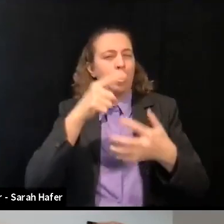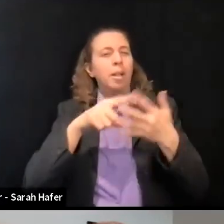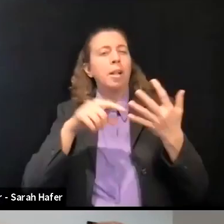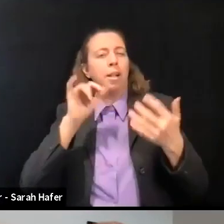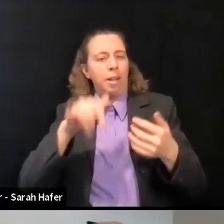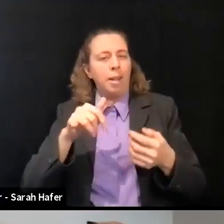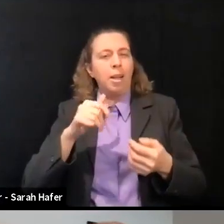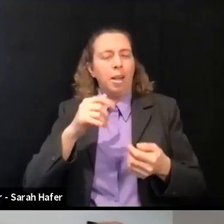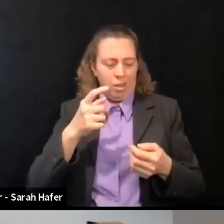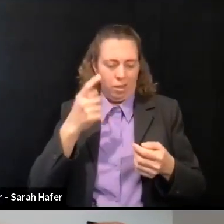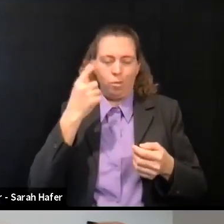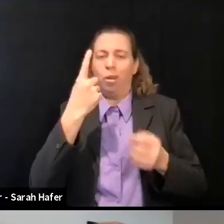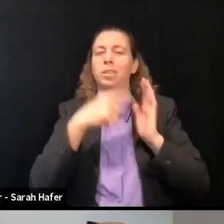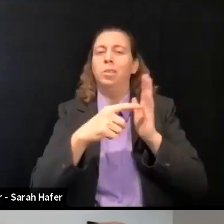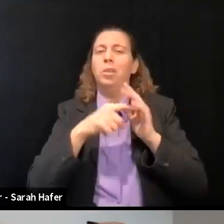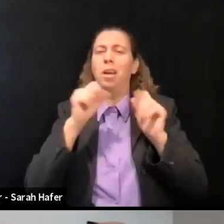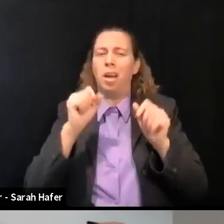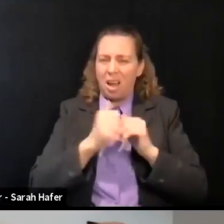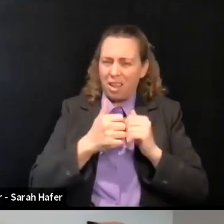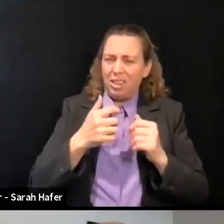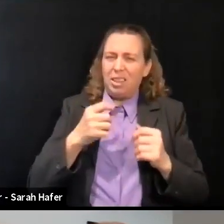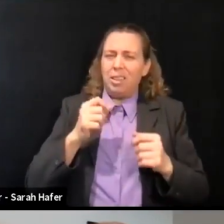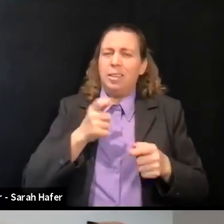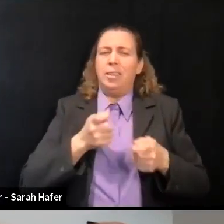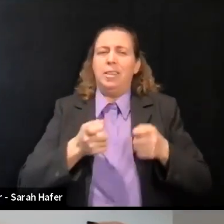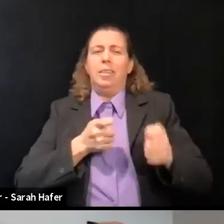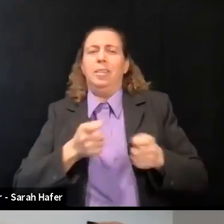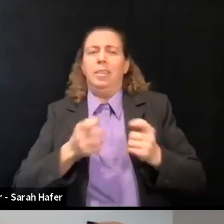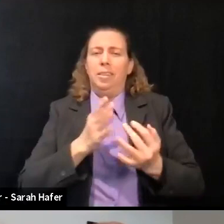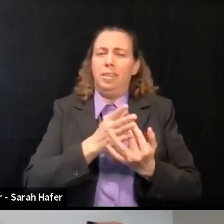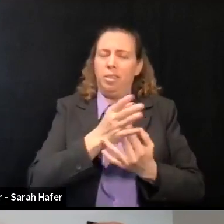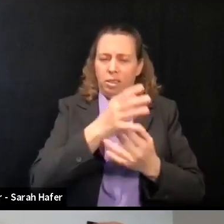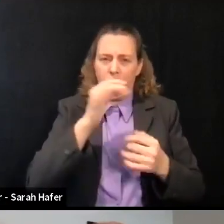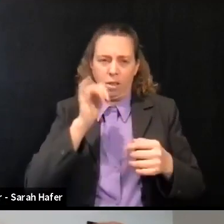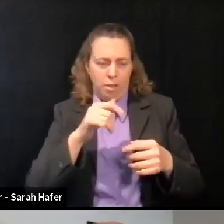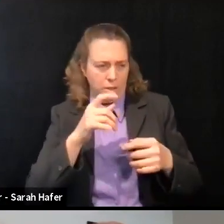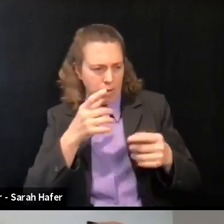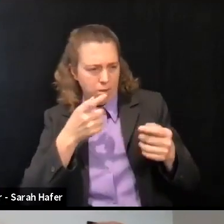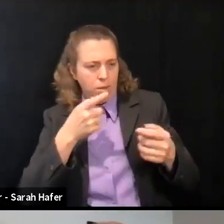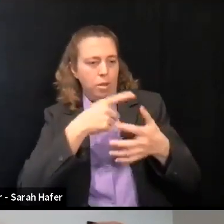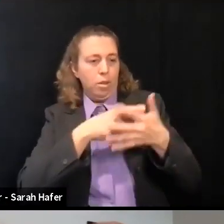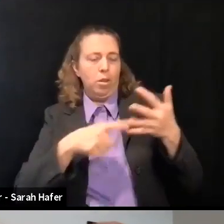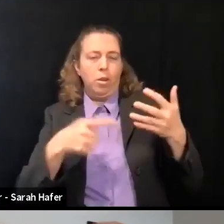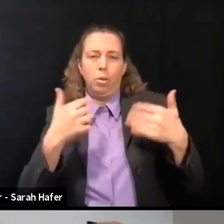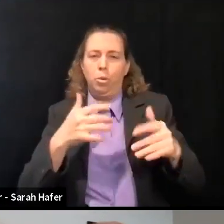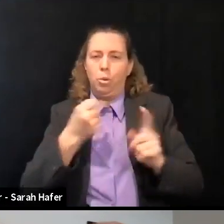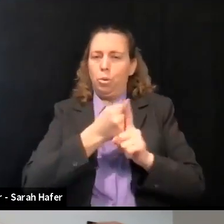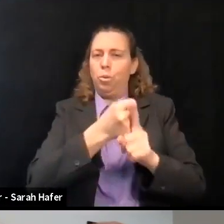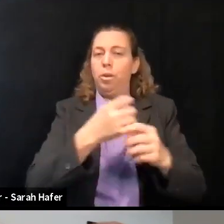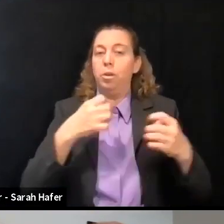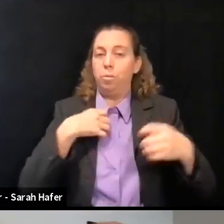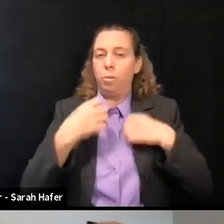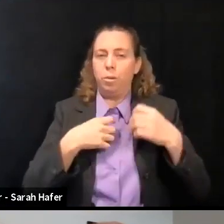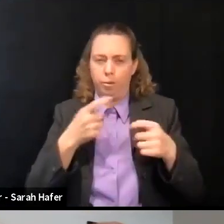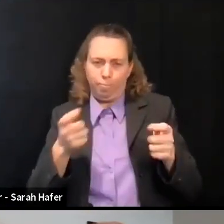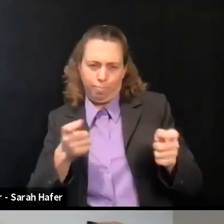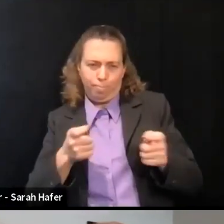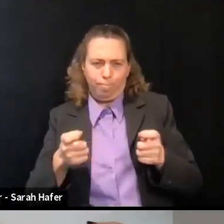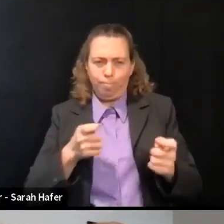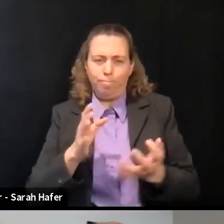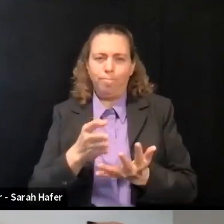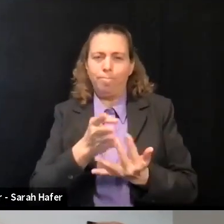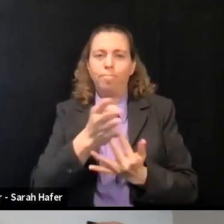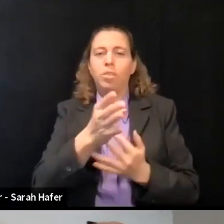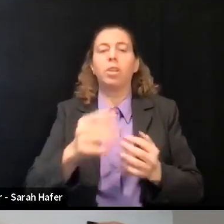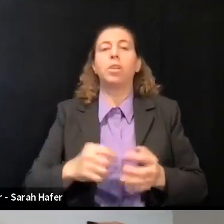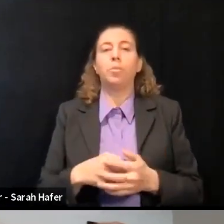again, express those emotions. We all know that for healing to happen, if we're